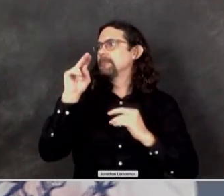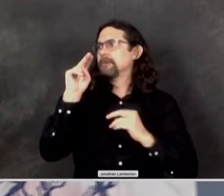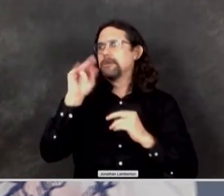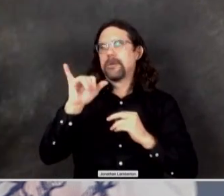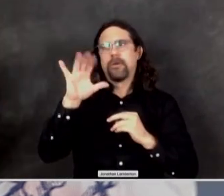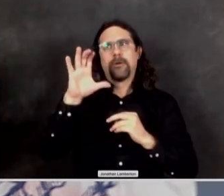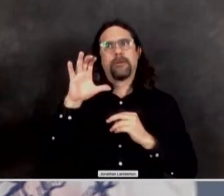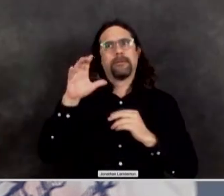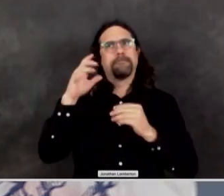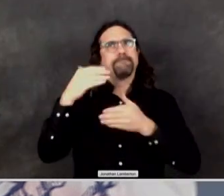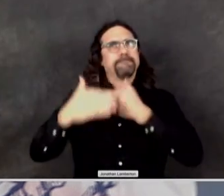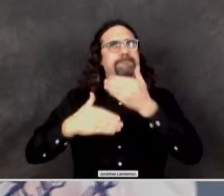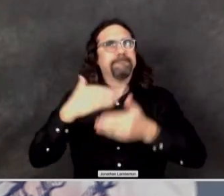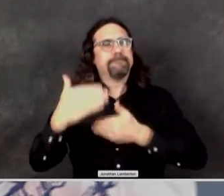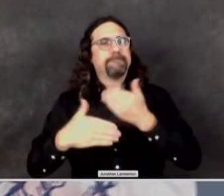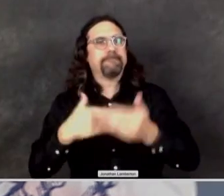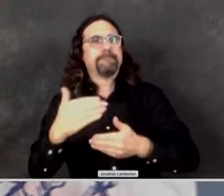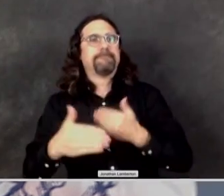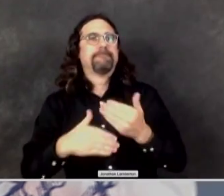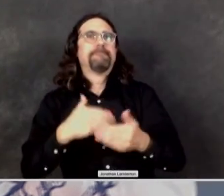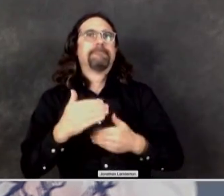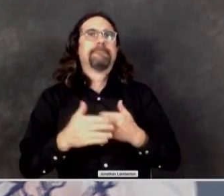Our kids, we all know, are resilient.